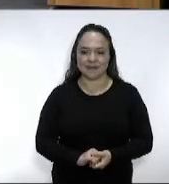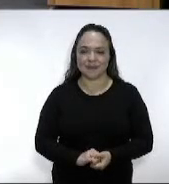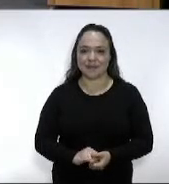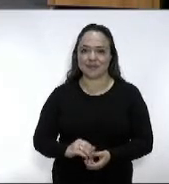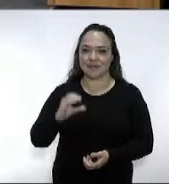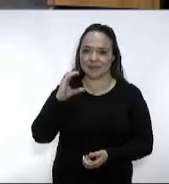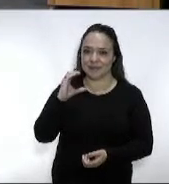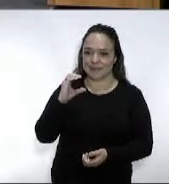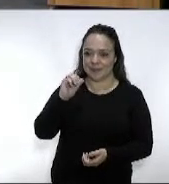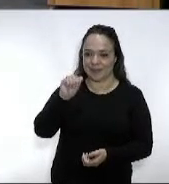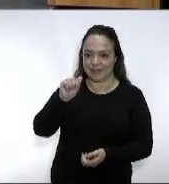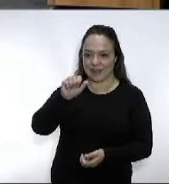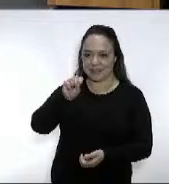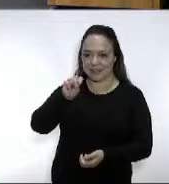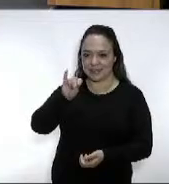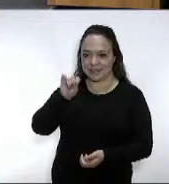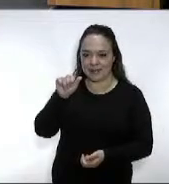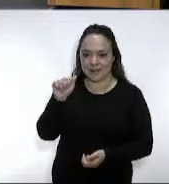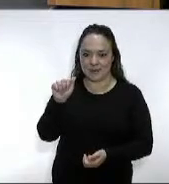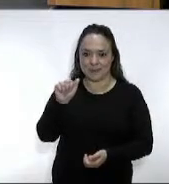Cássia Chagas Dante.